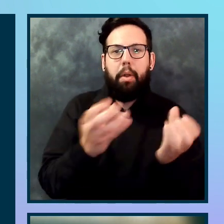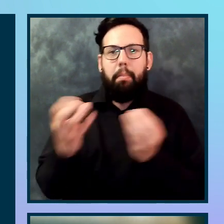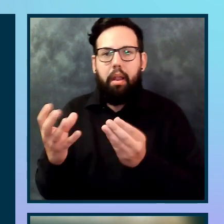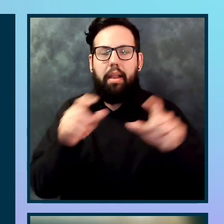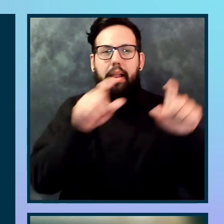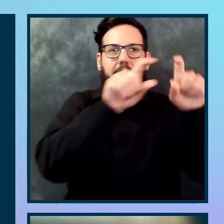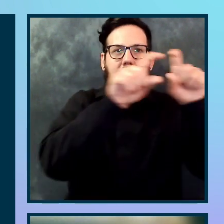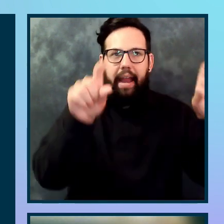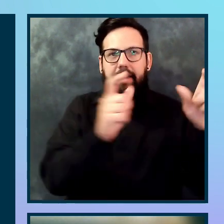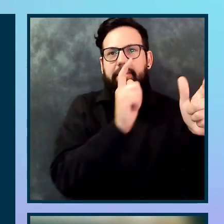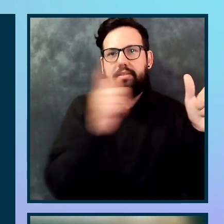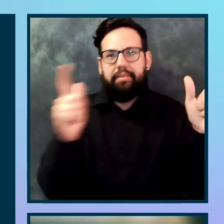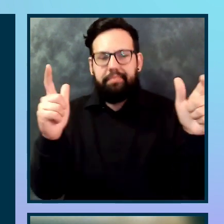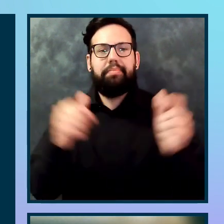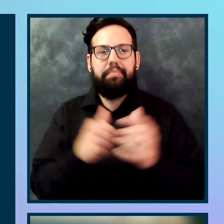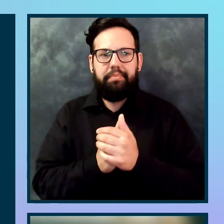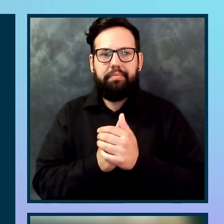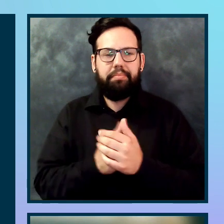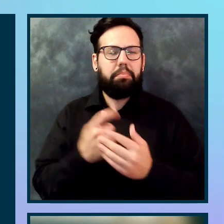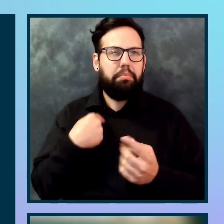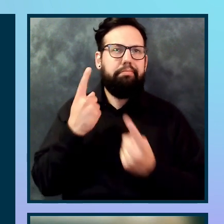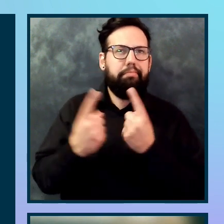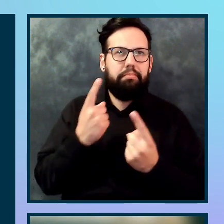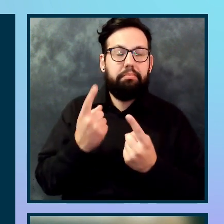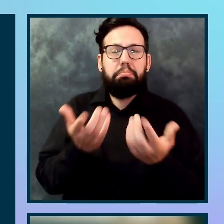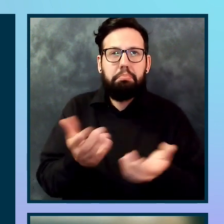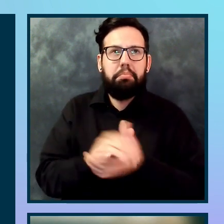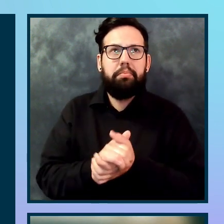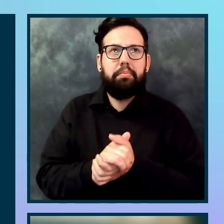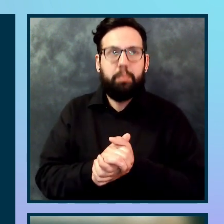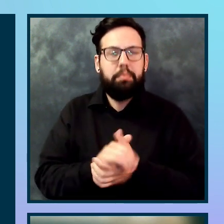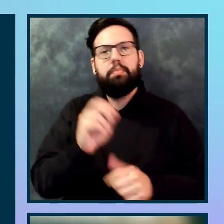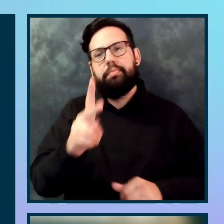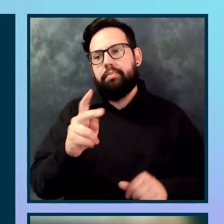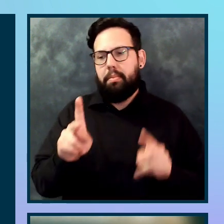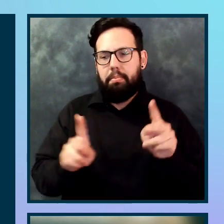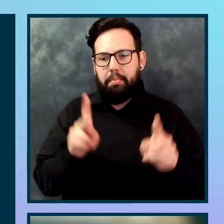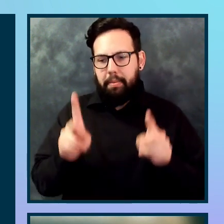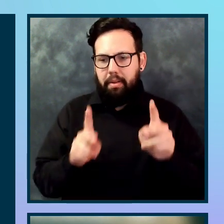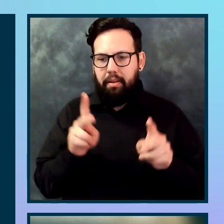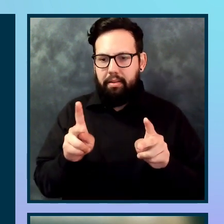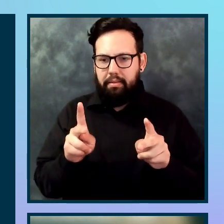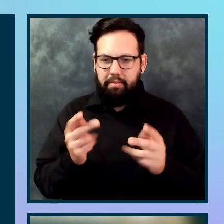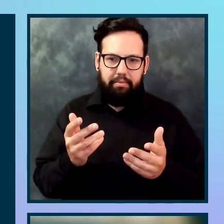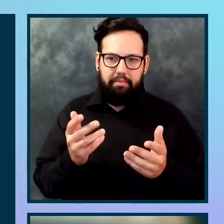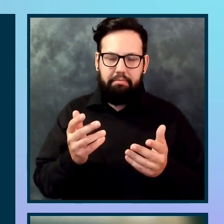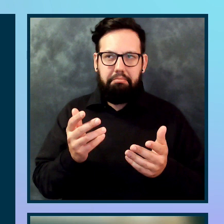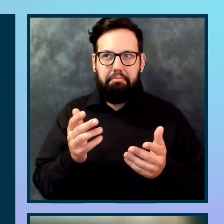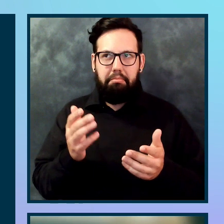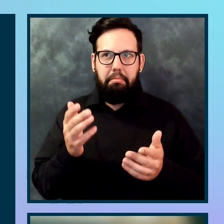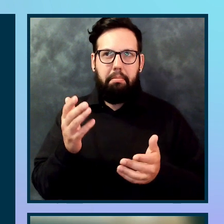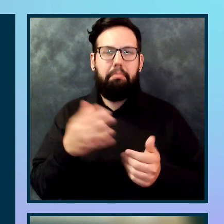those elements. So I was thinking, oh, great. People are going to want to know first when they go to a